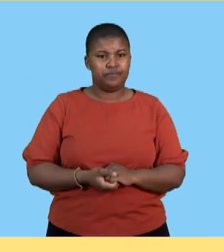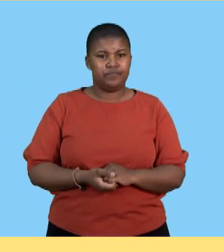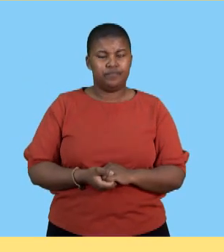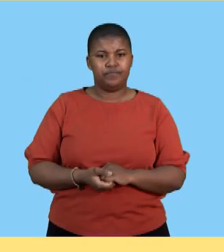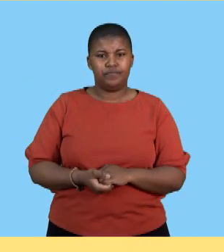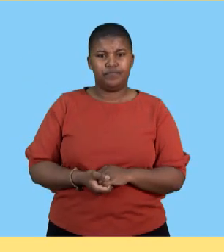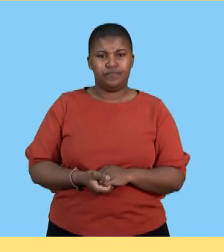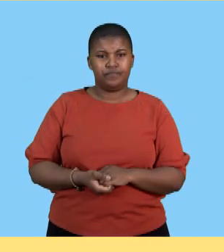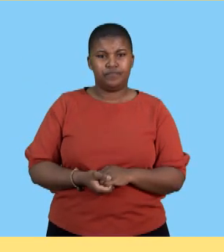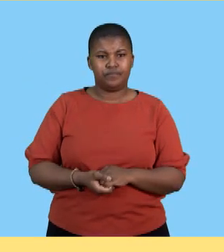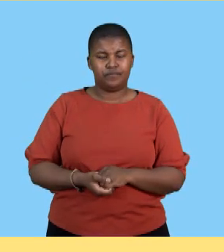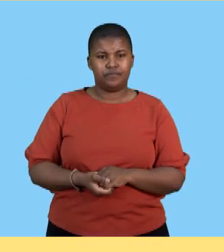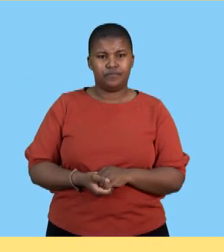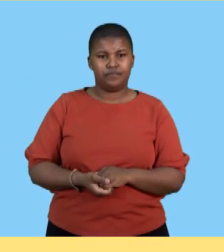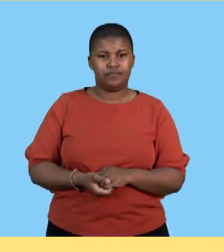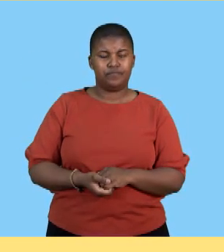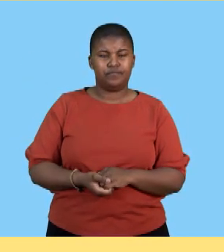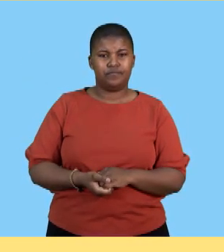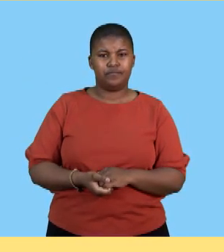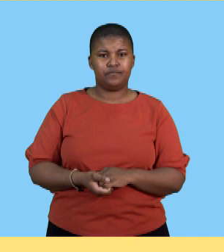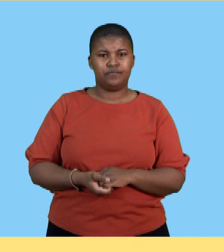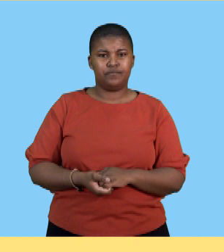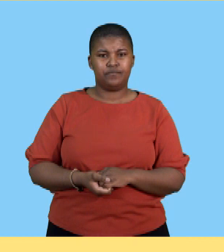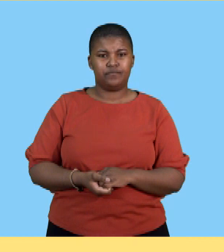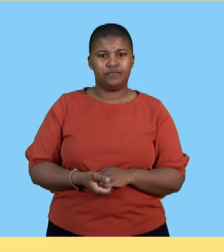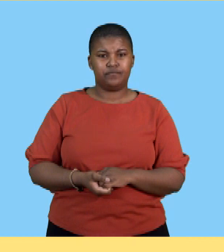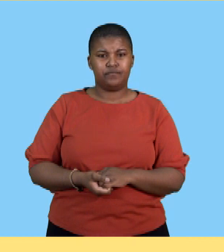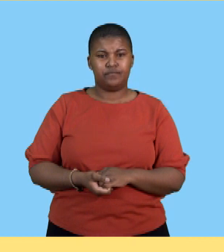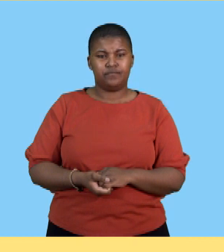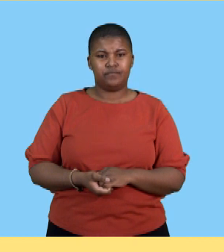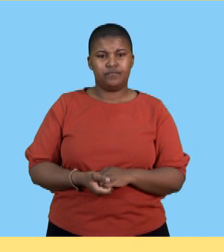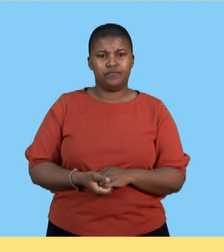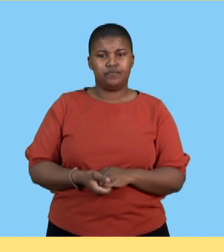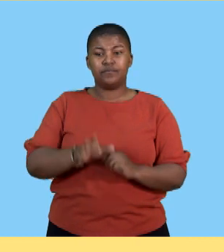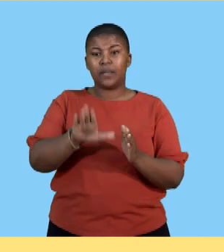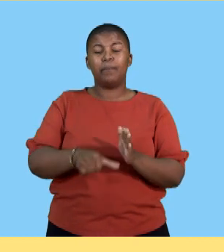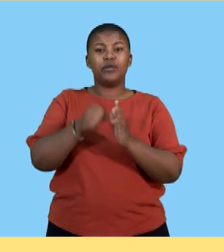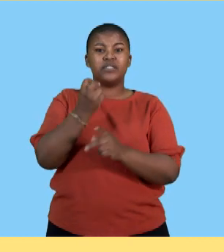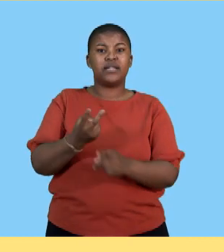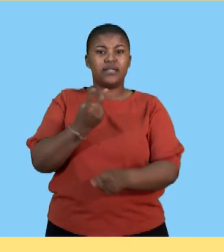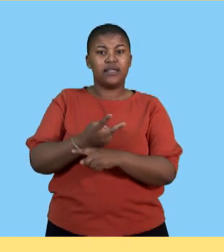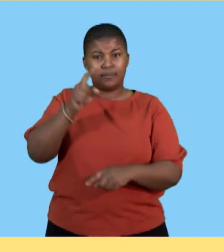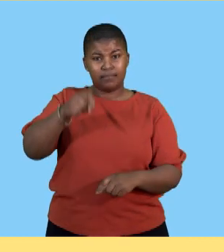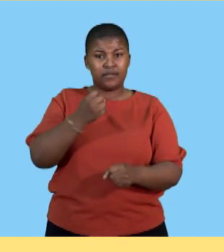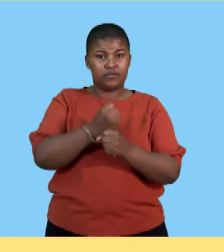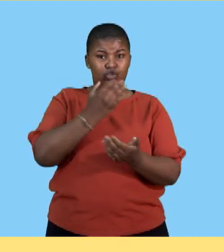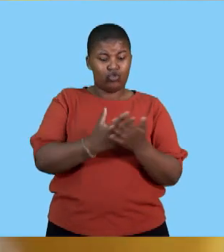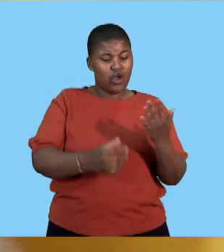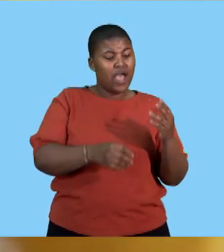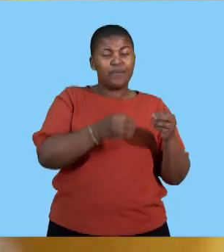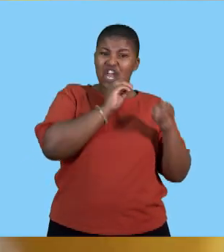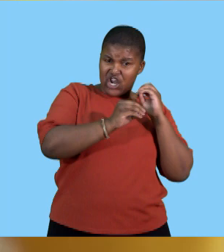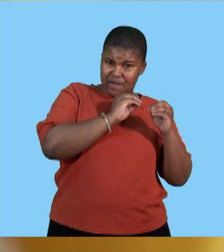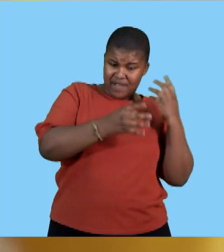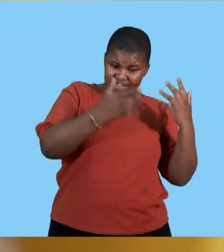12,100. That becomes the total amount for our repairs for this year. Very important once again. Once repairs